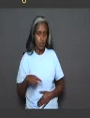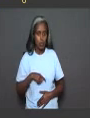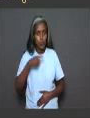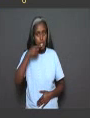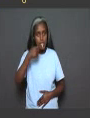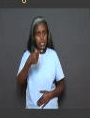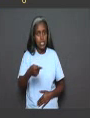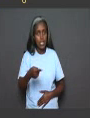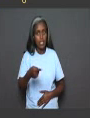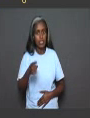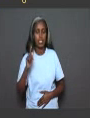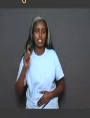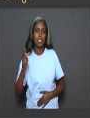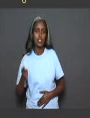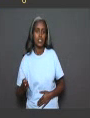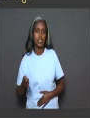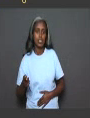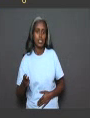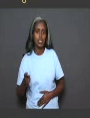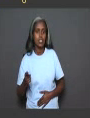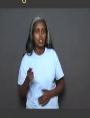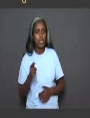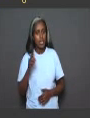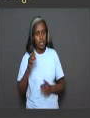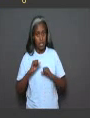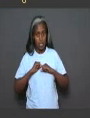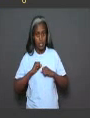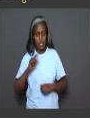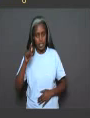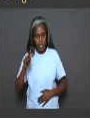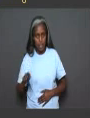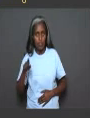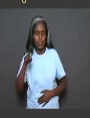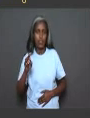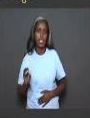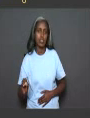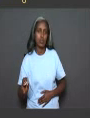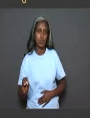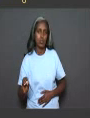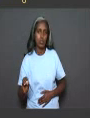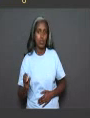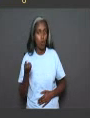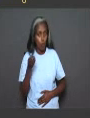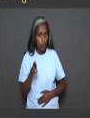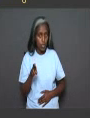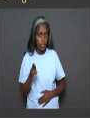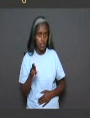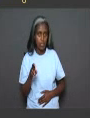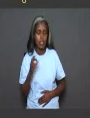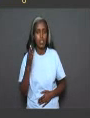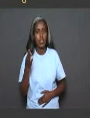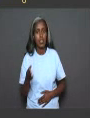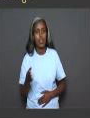say that g has a derivative at x naught, or